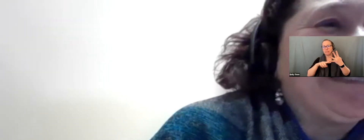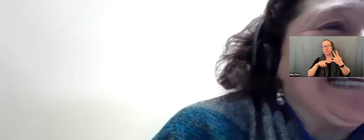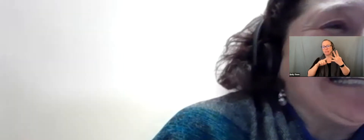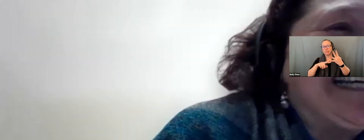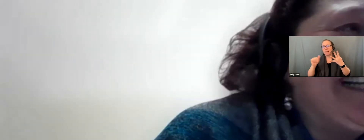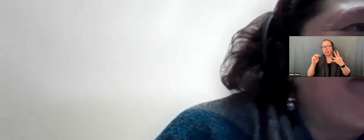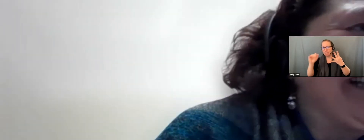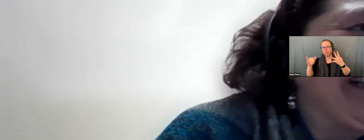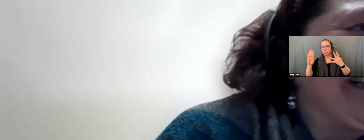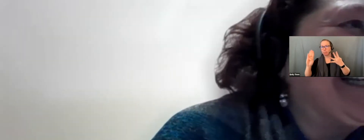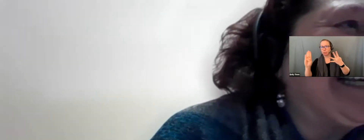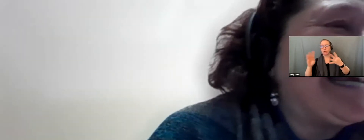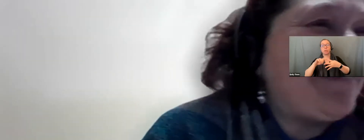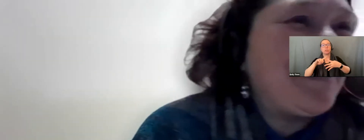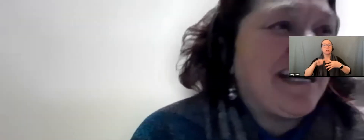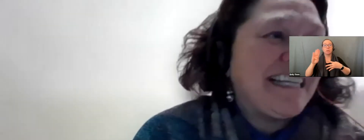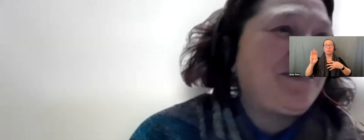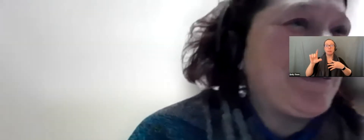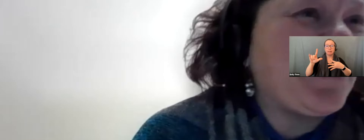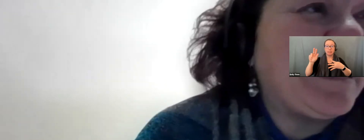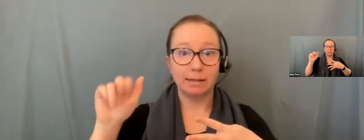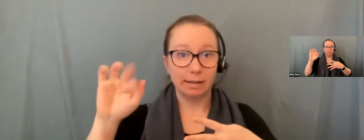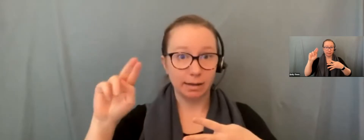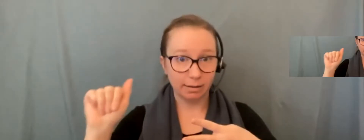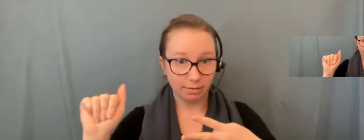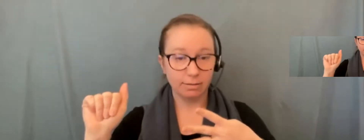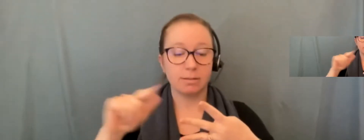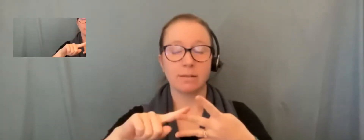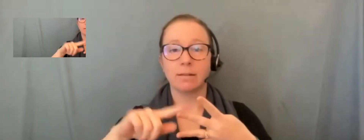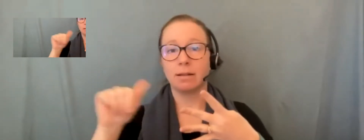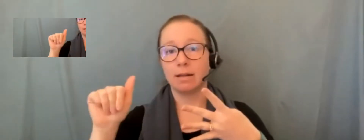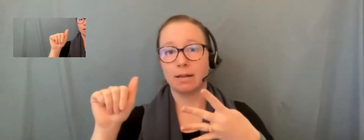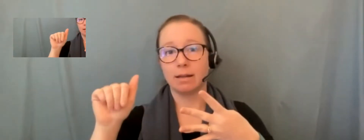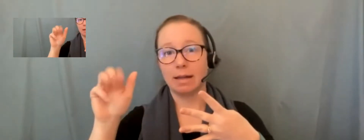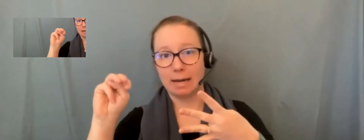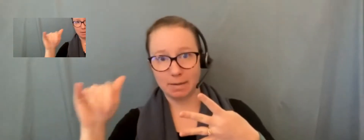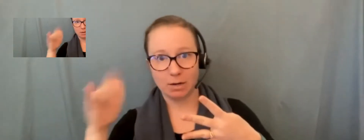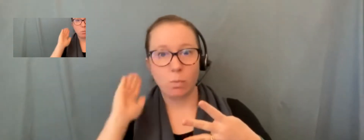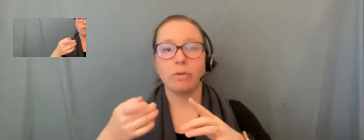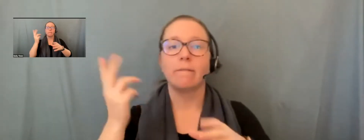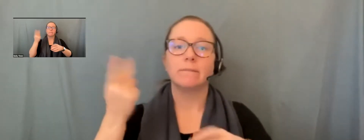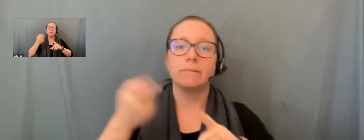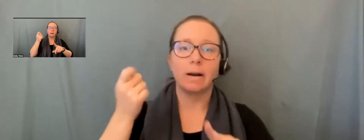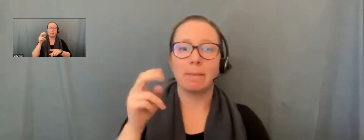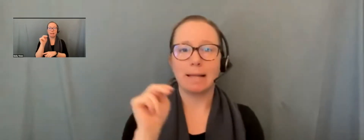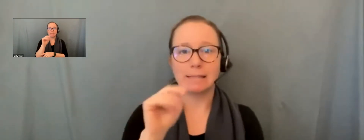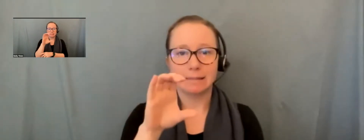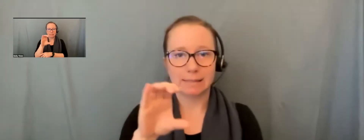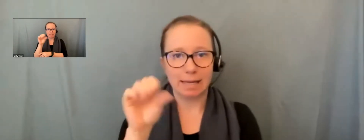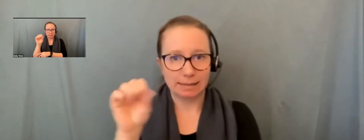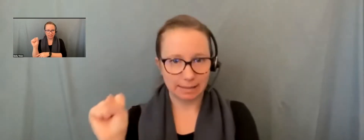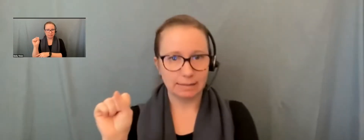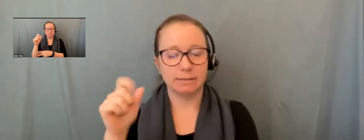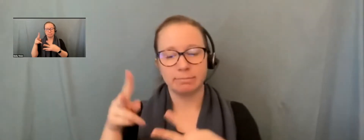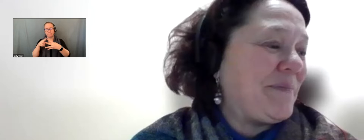So Belinda Bassett and Amy Johnson will be joining us from NCSS today to talk more about the